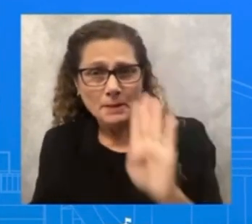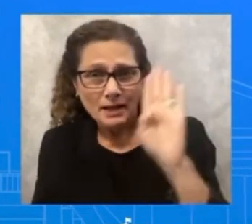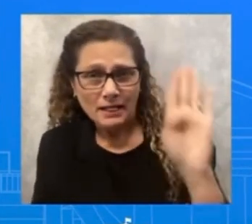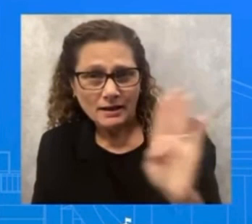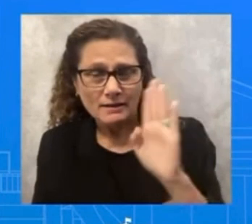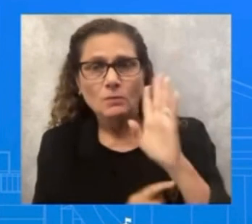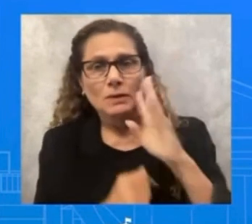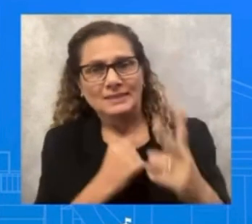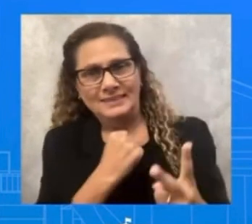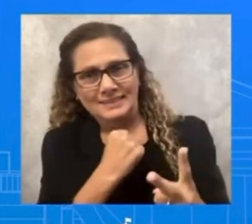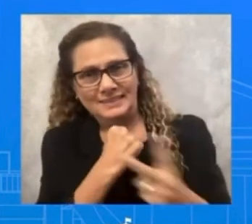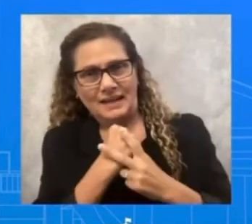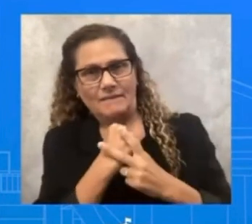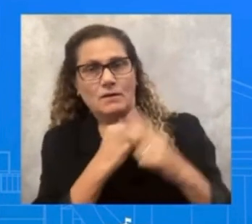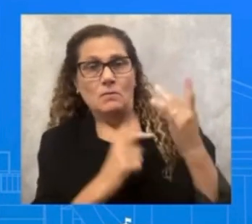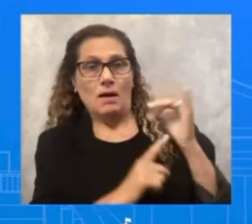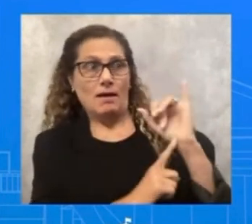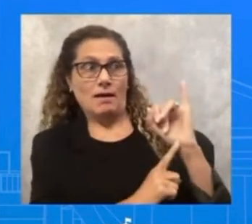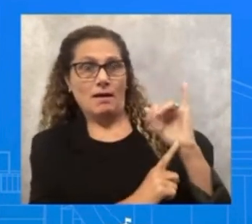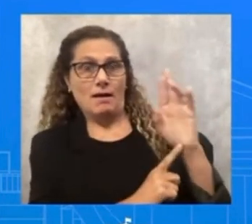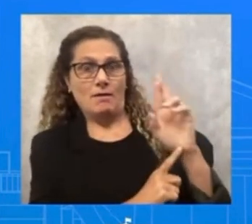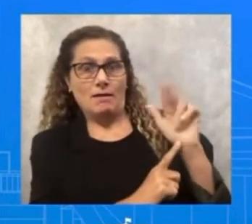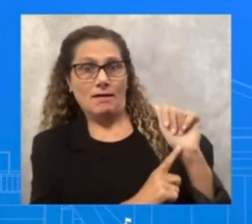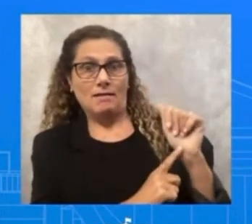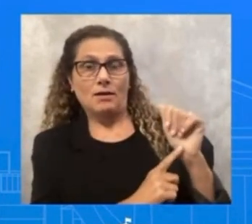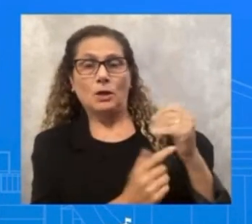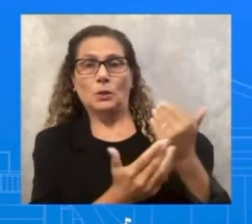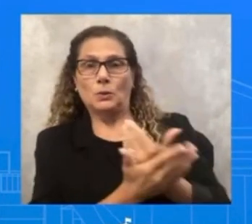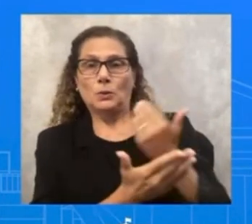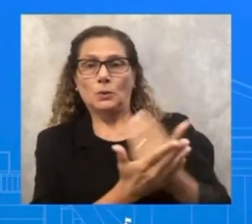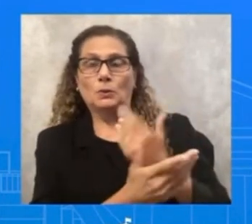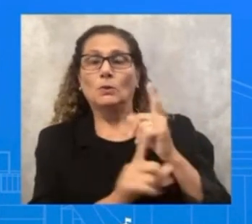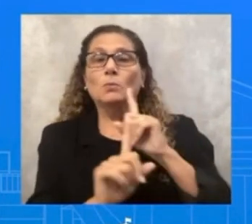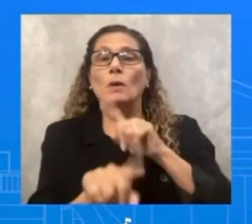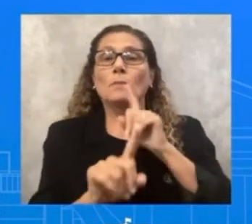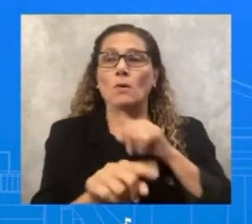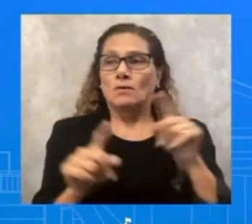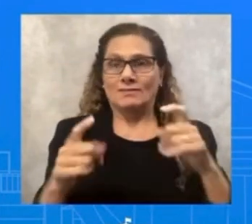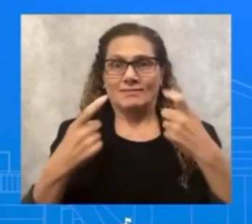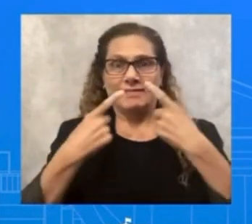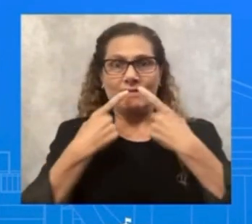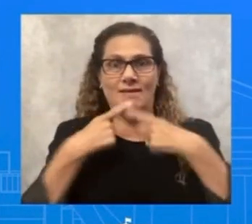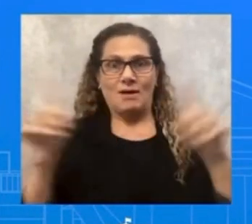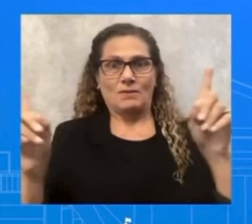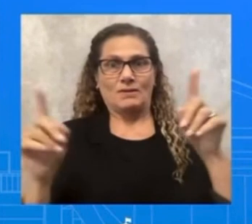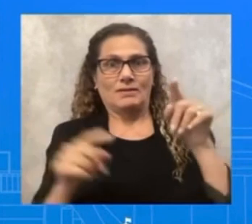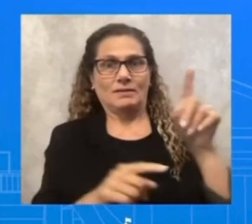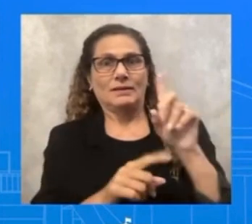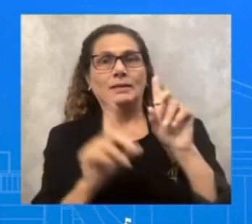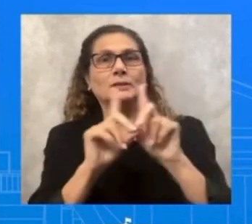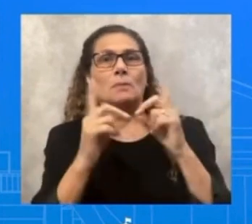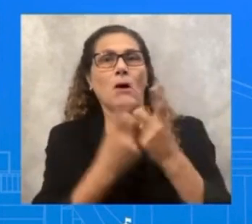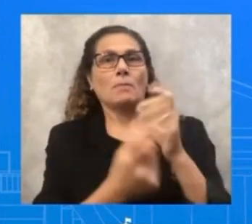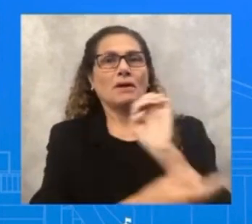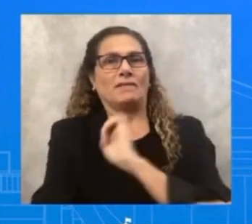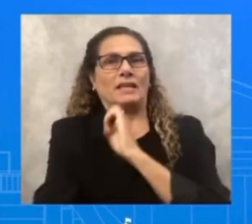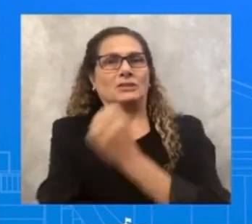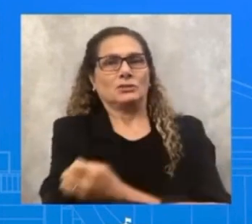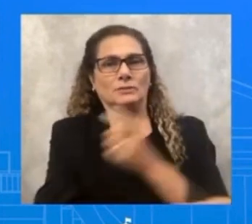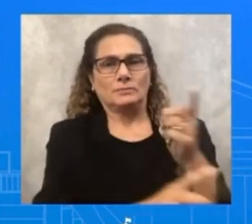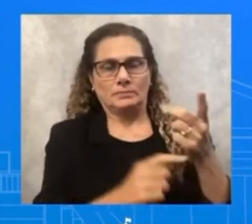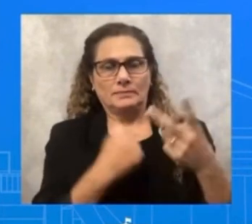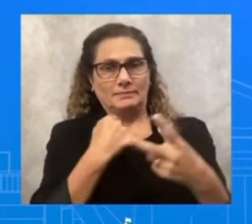Reduction Act. And a new report released this morning by the Department of Energy shows that those savings will grow to up to